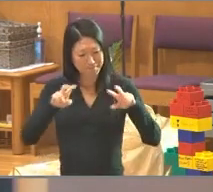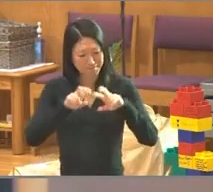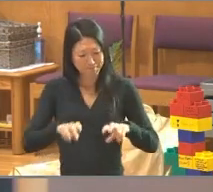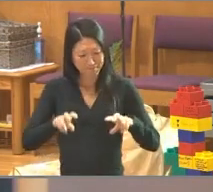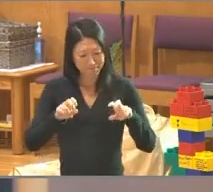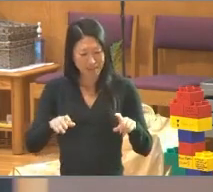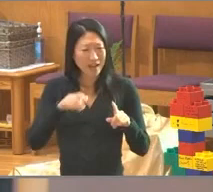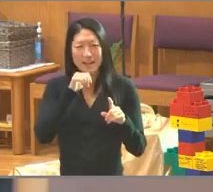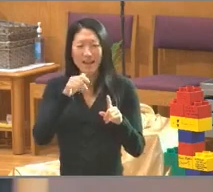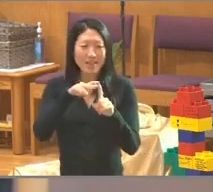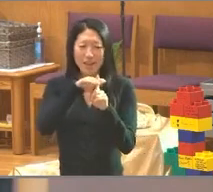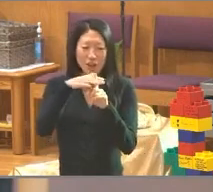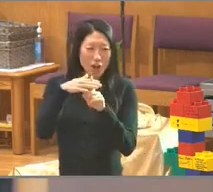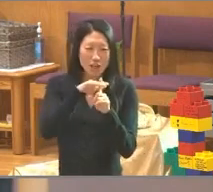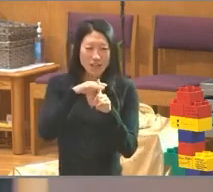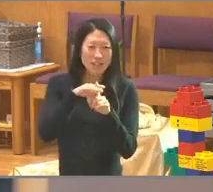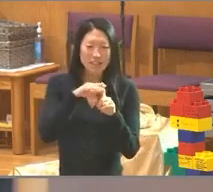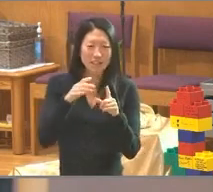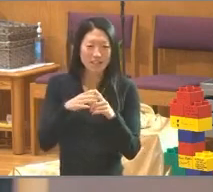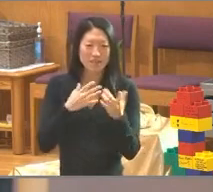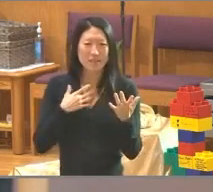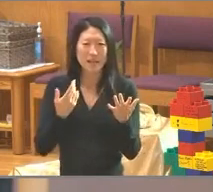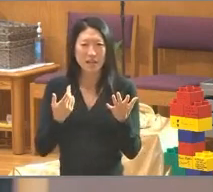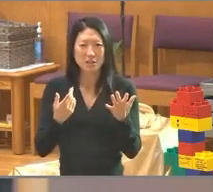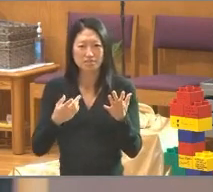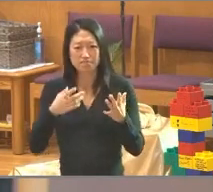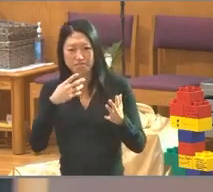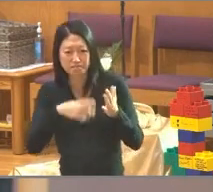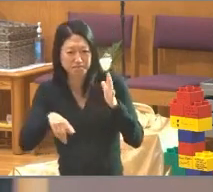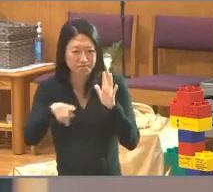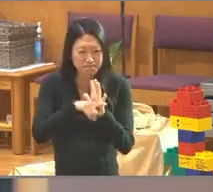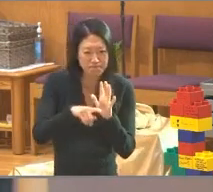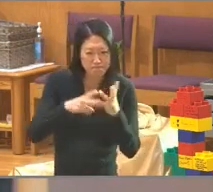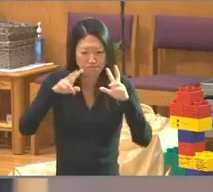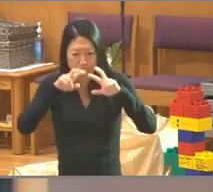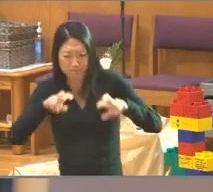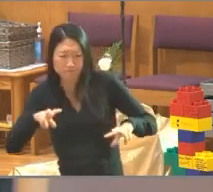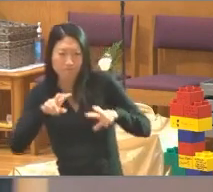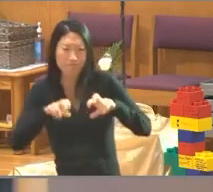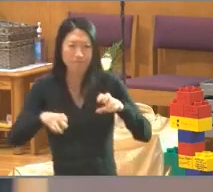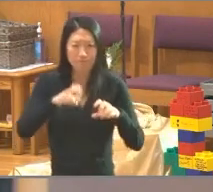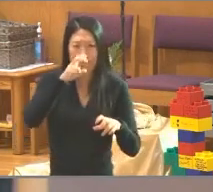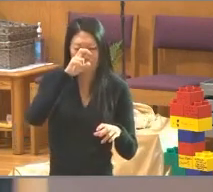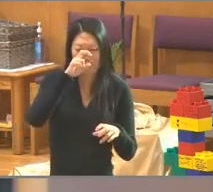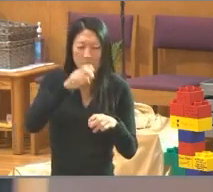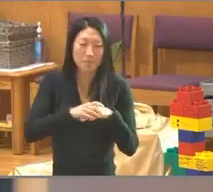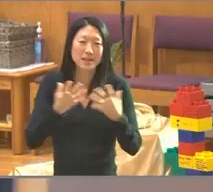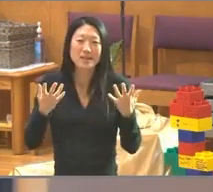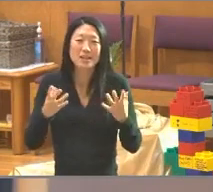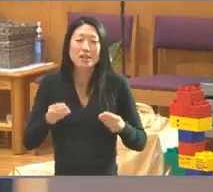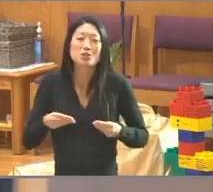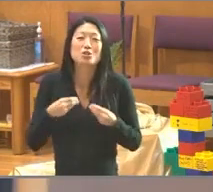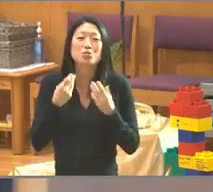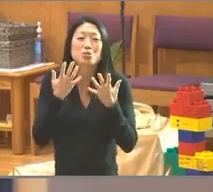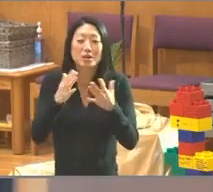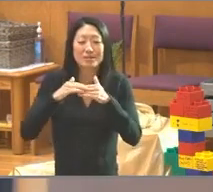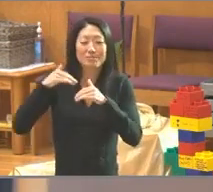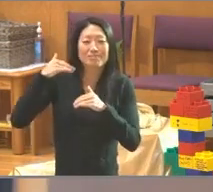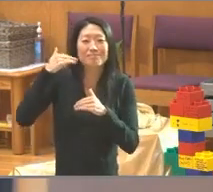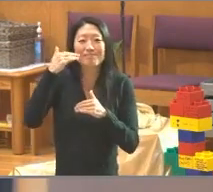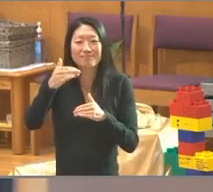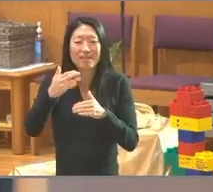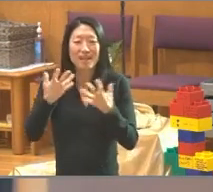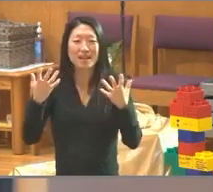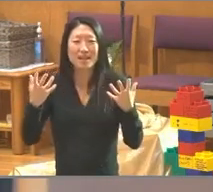of a reflective and repentful Lent, but in a time of harvest, generosity, abundance, and extensive